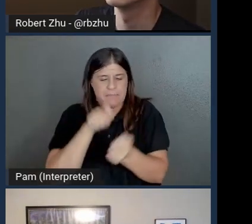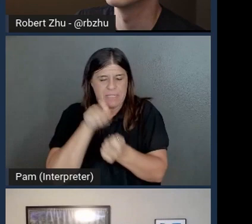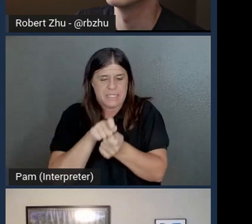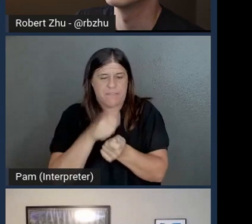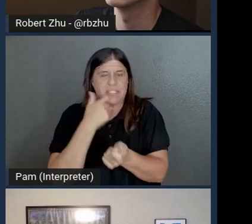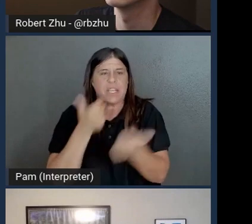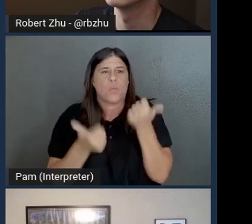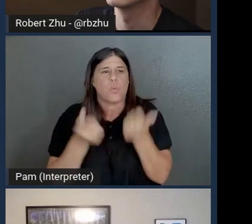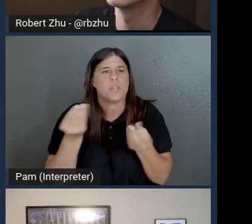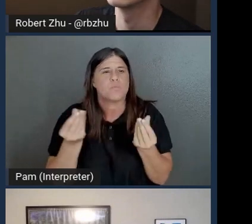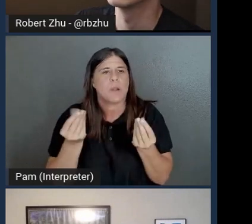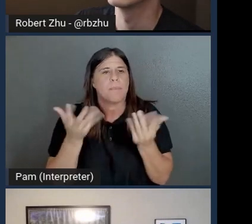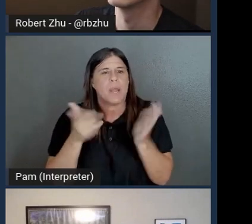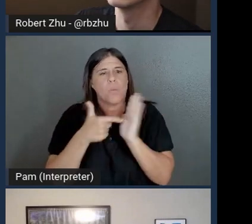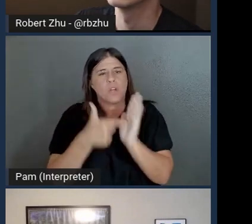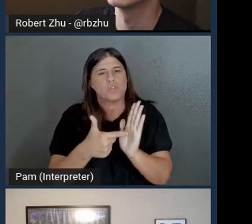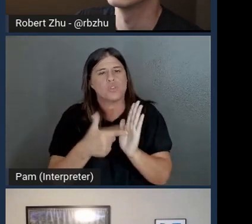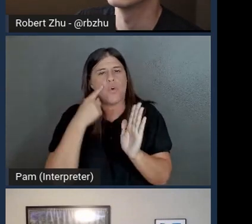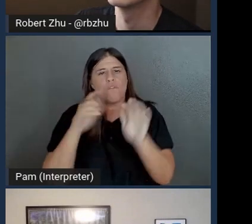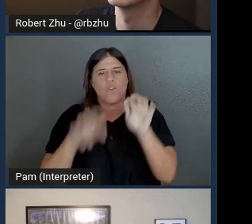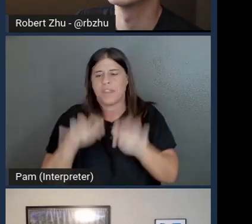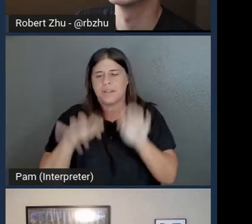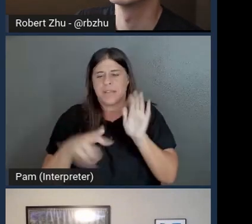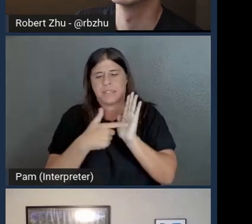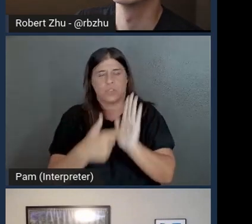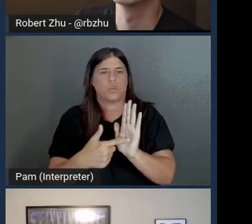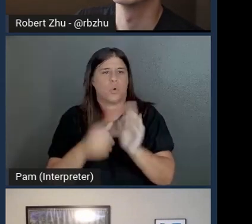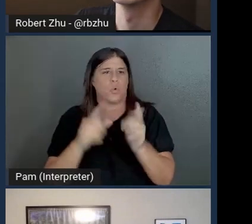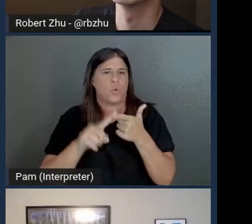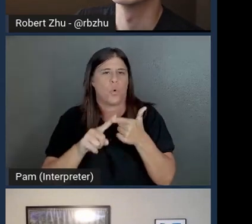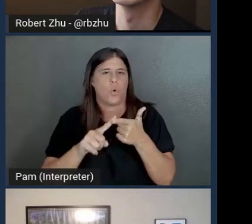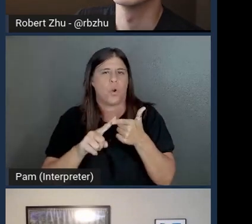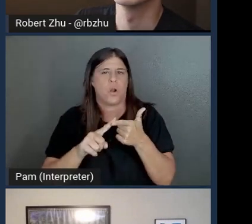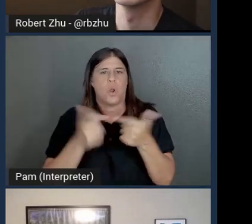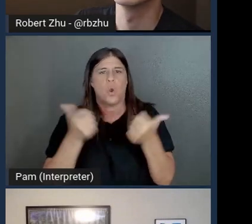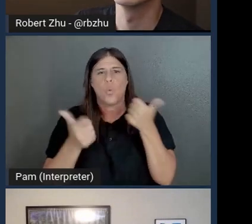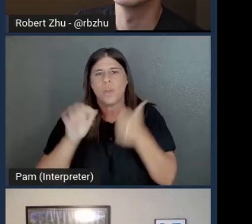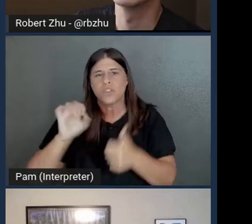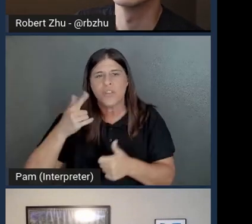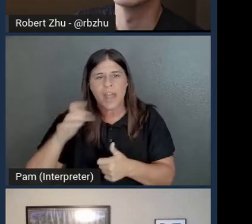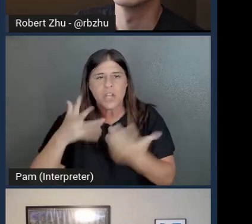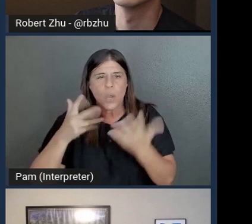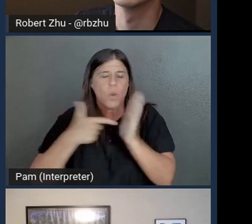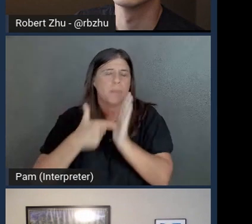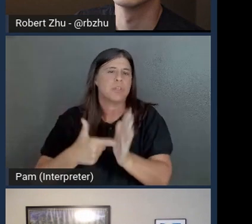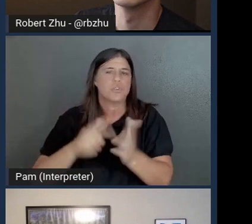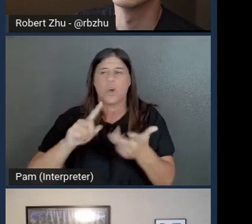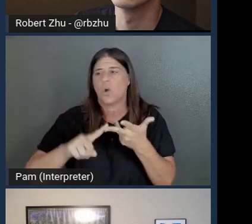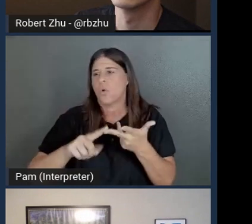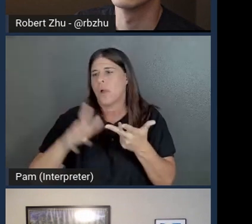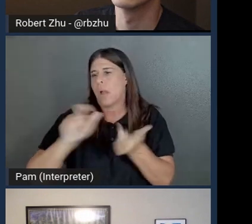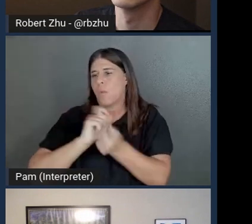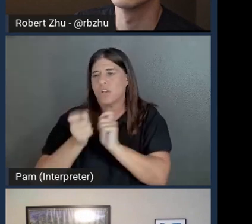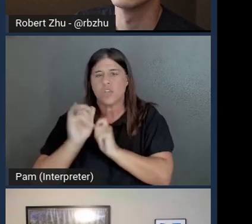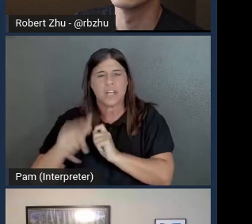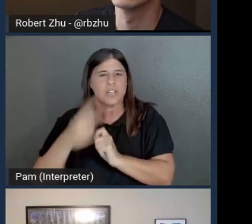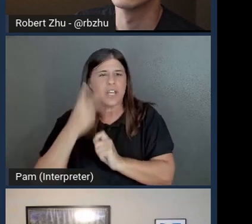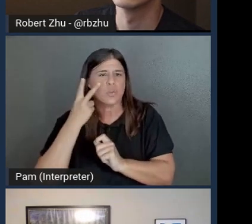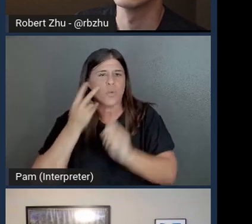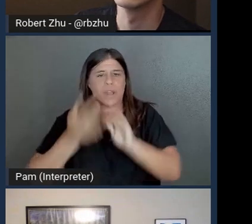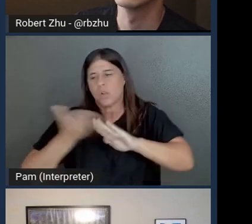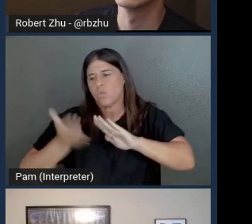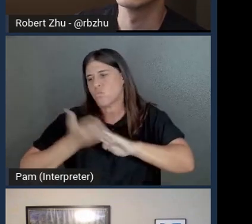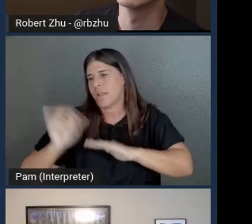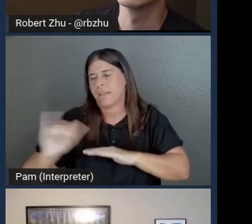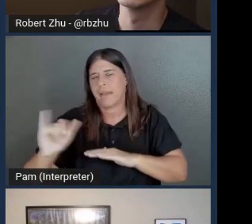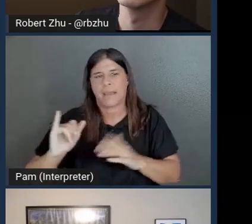property I want to be shown as the text that's being displayed, or which one I want to show the edge to be displayed. I want to be able to change this to be able to run things